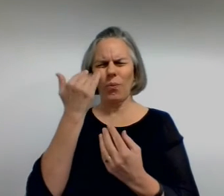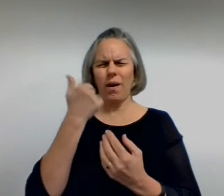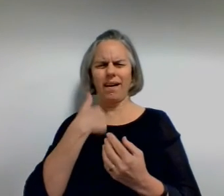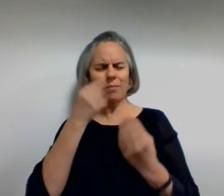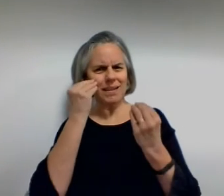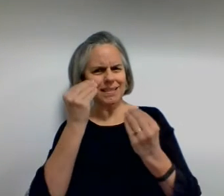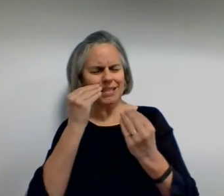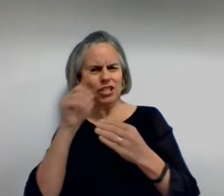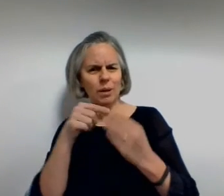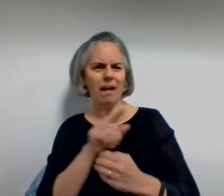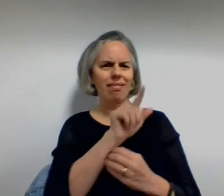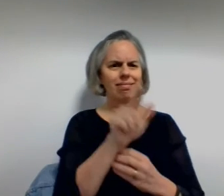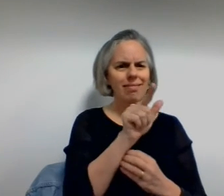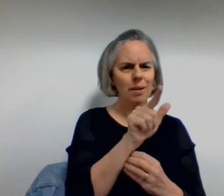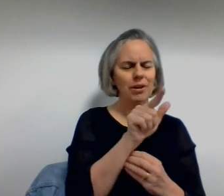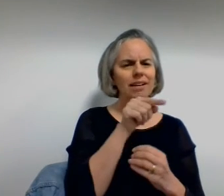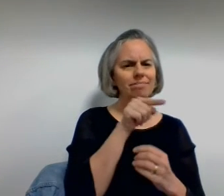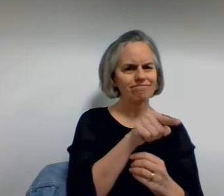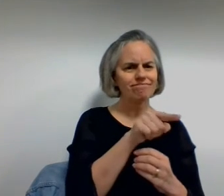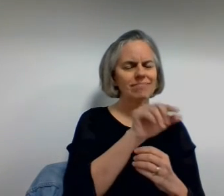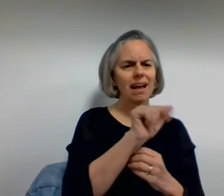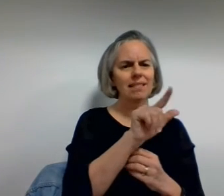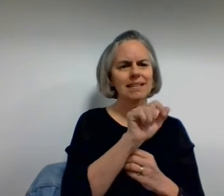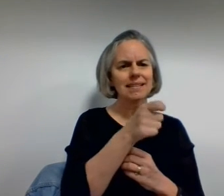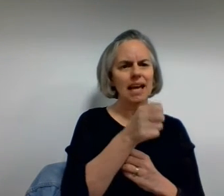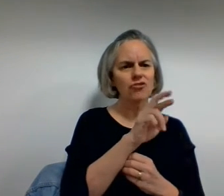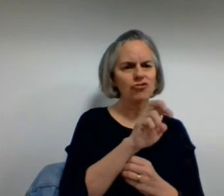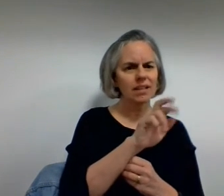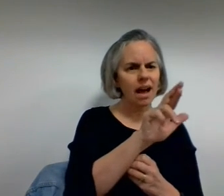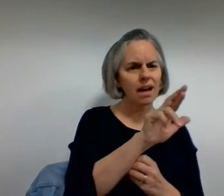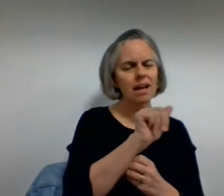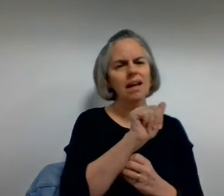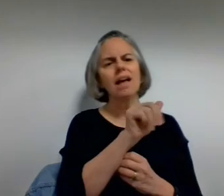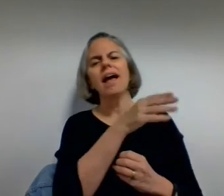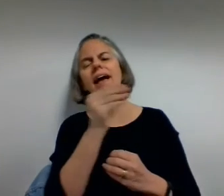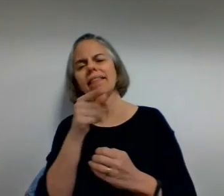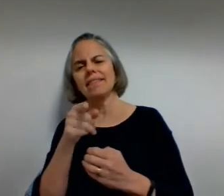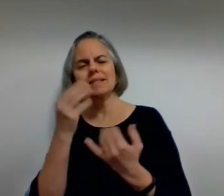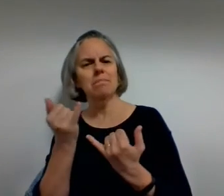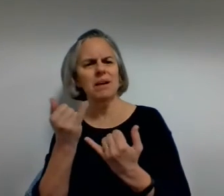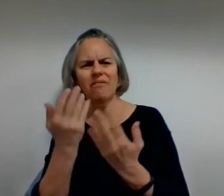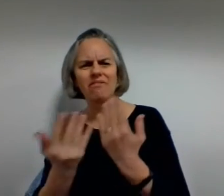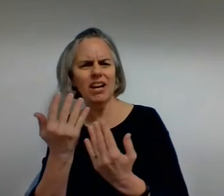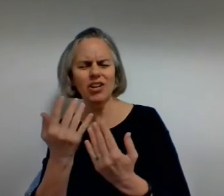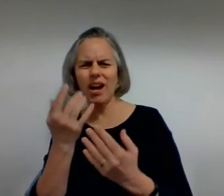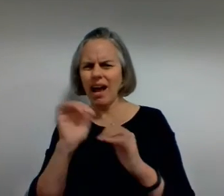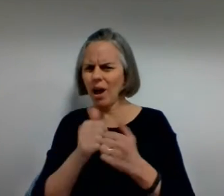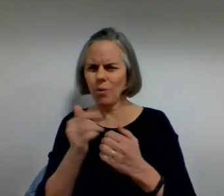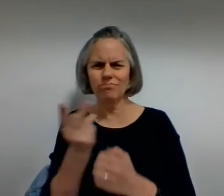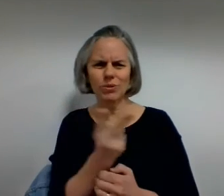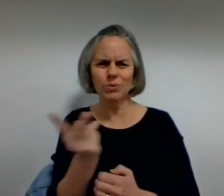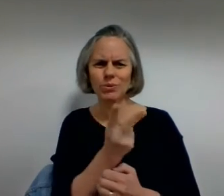teaching you about the Library of Alexandria and this fire, this modern fire, and try to think what the two have to do with one